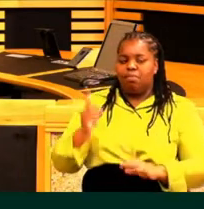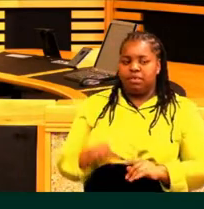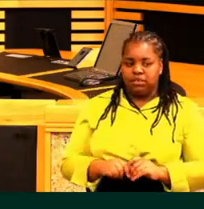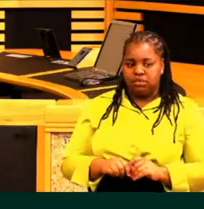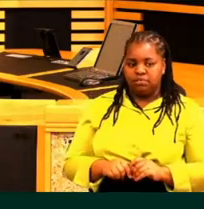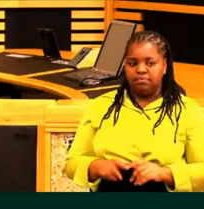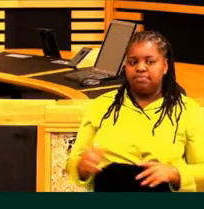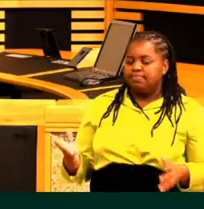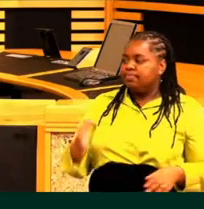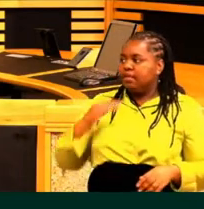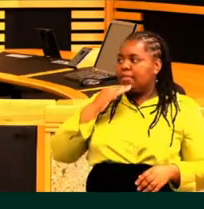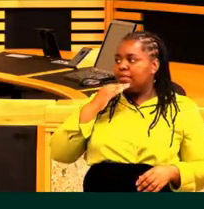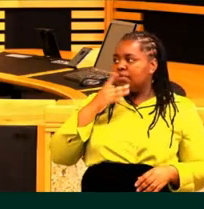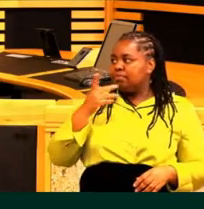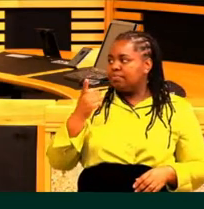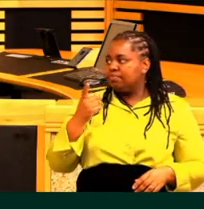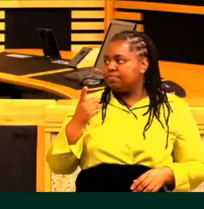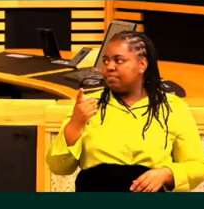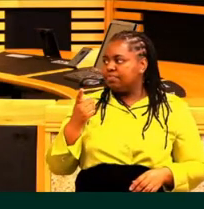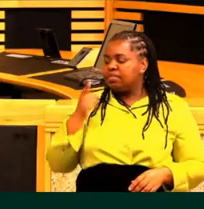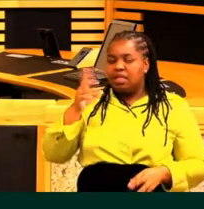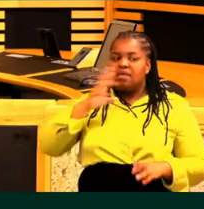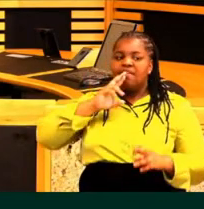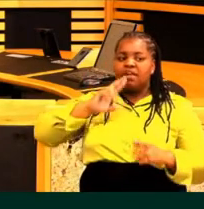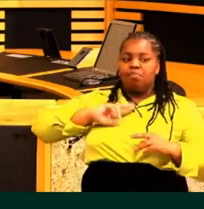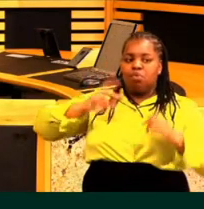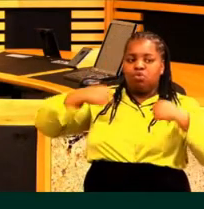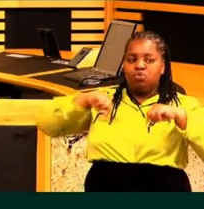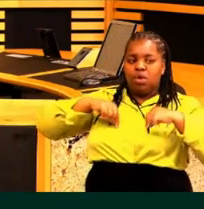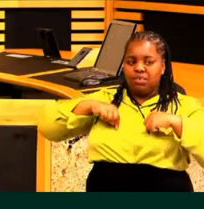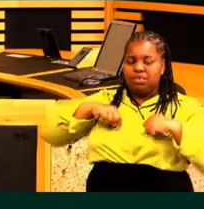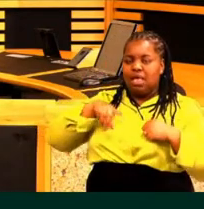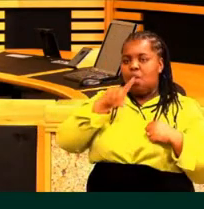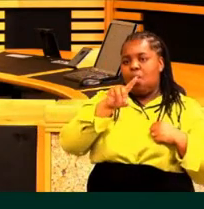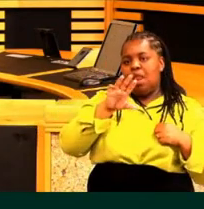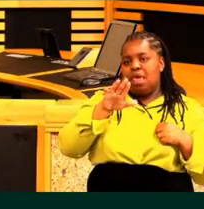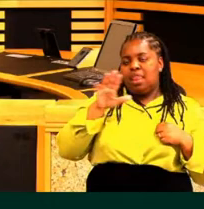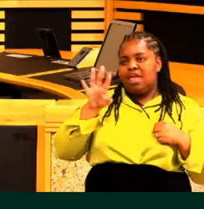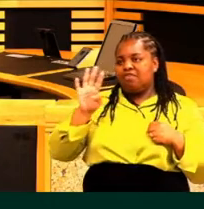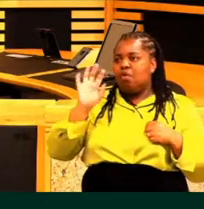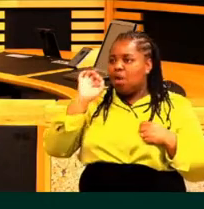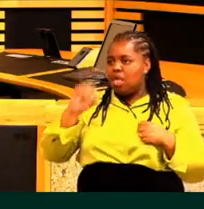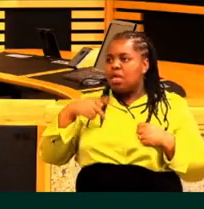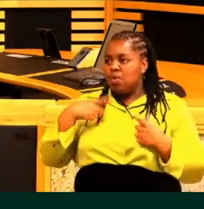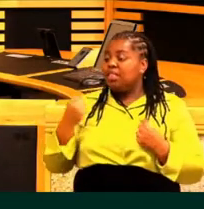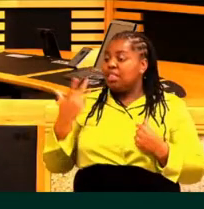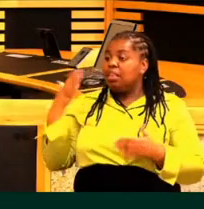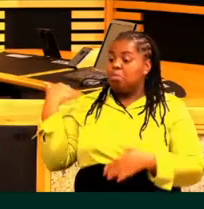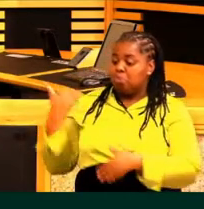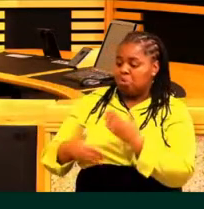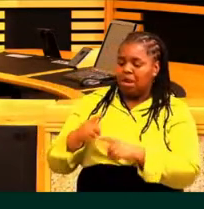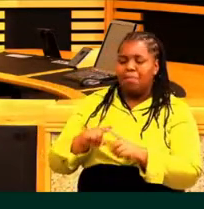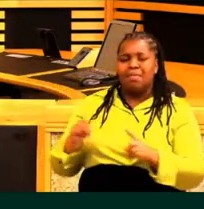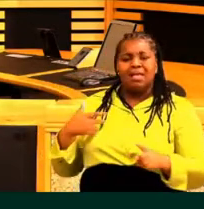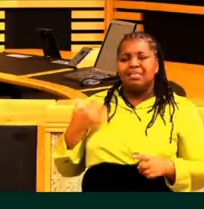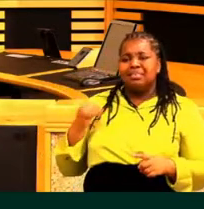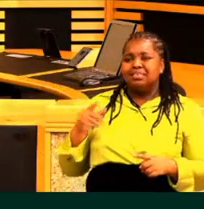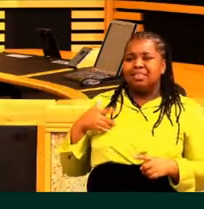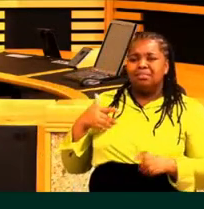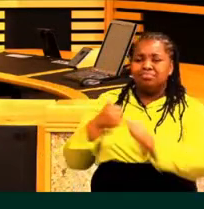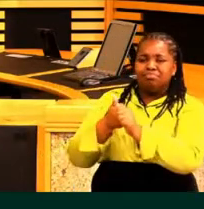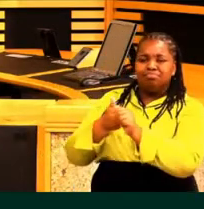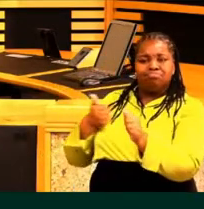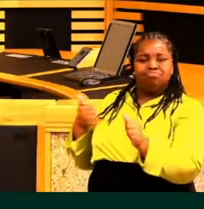I mean literature report to us that post 1994 although we've made progress we seem to have regressed